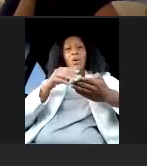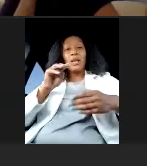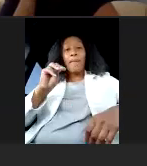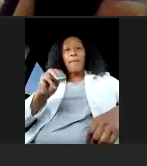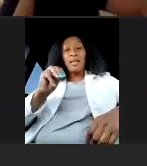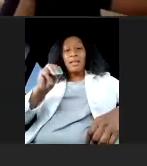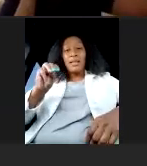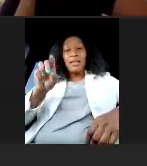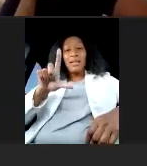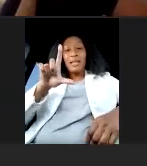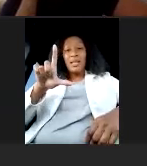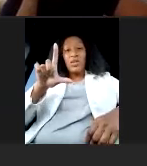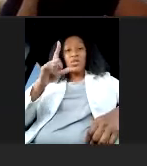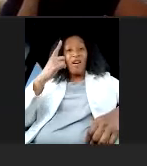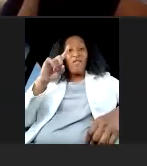Okay, these are both